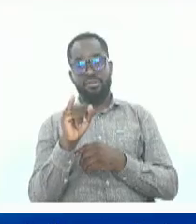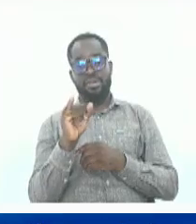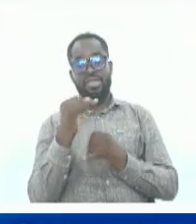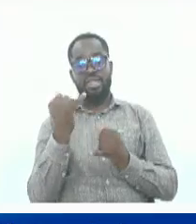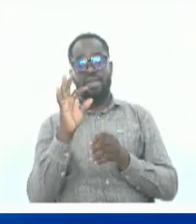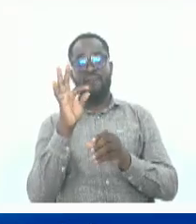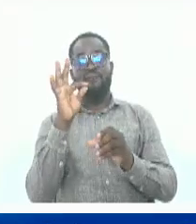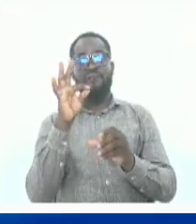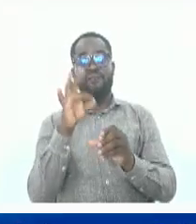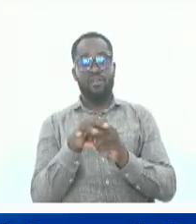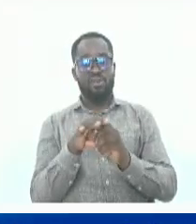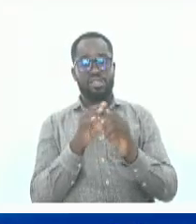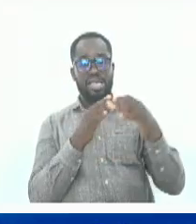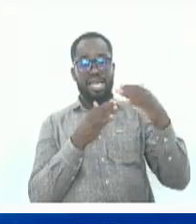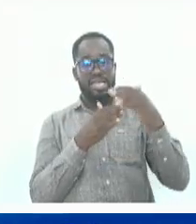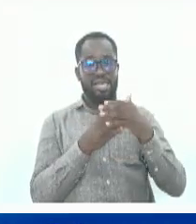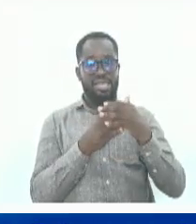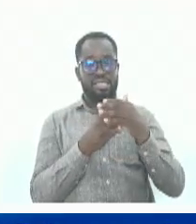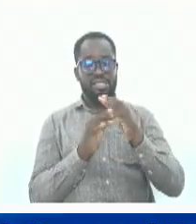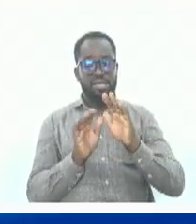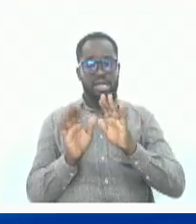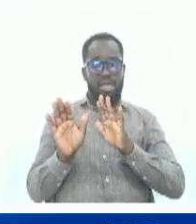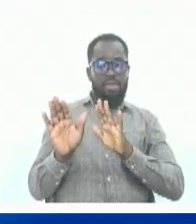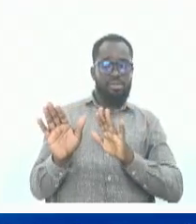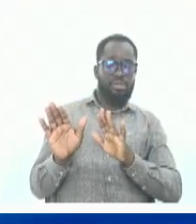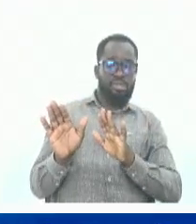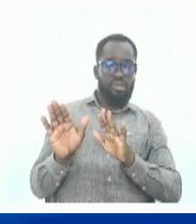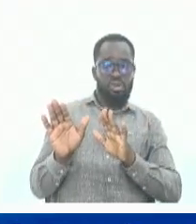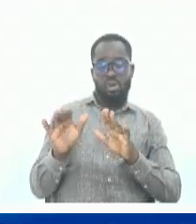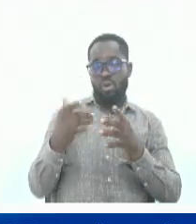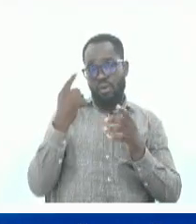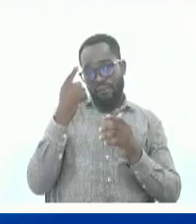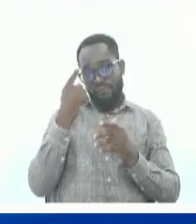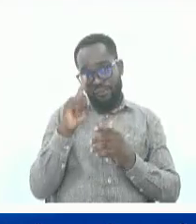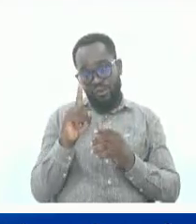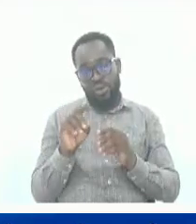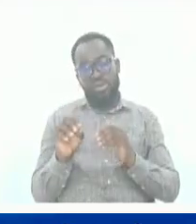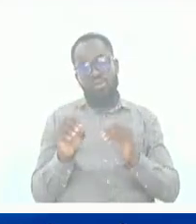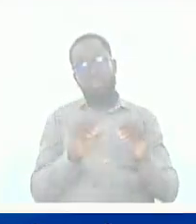to vote for, against, or abstain from the motion.